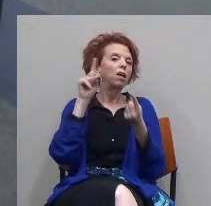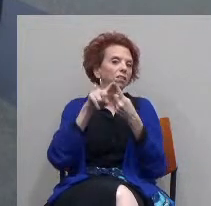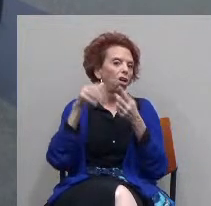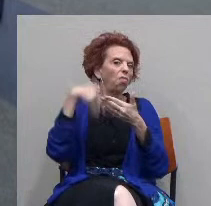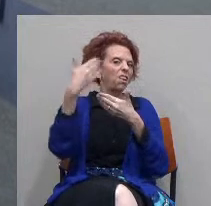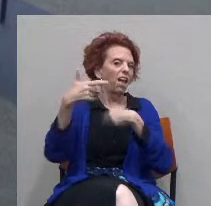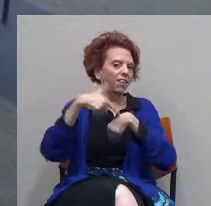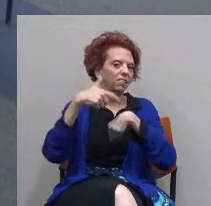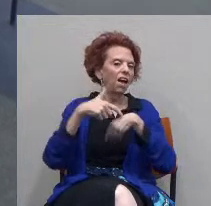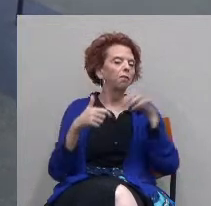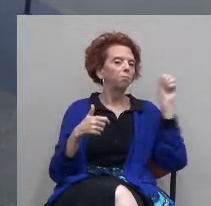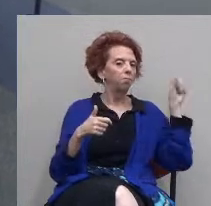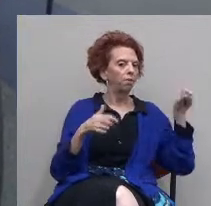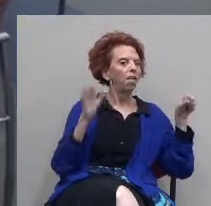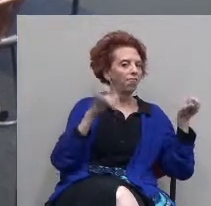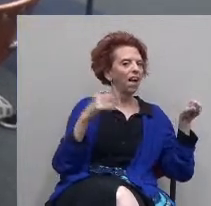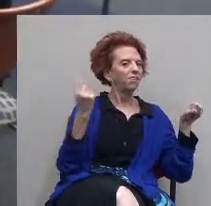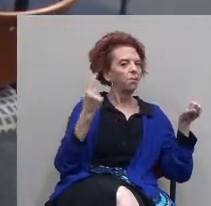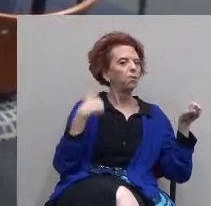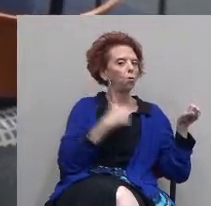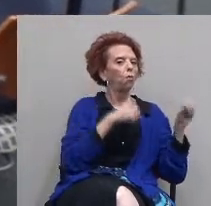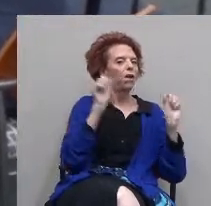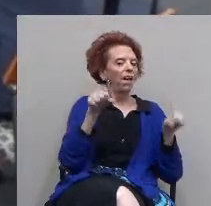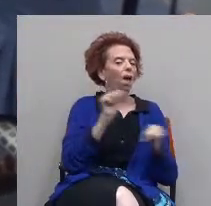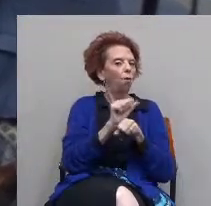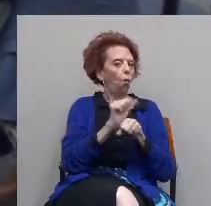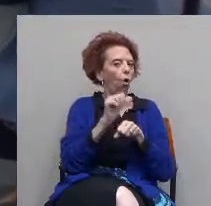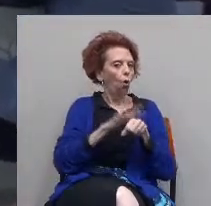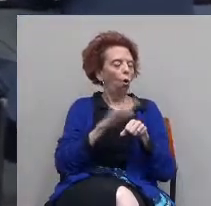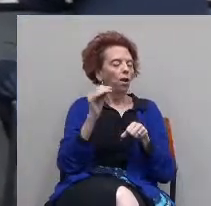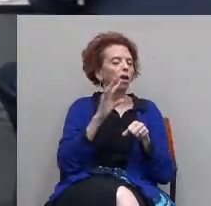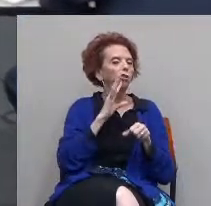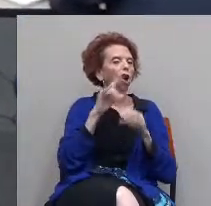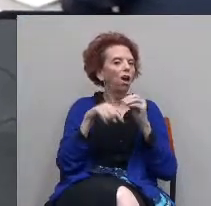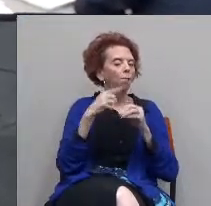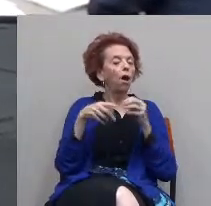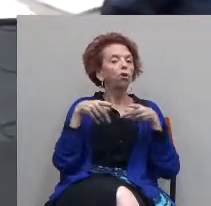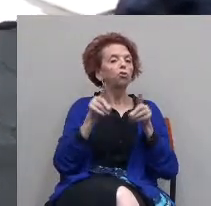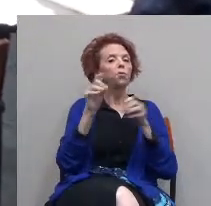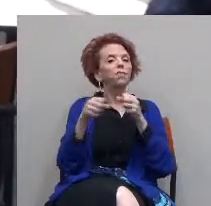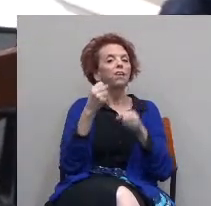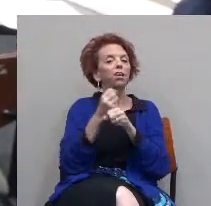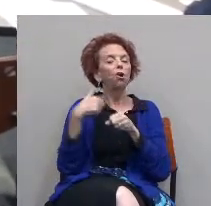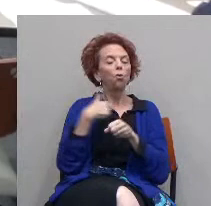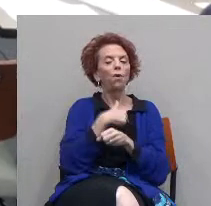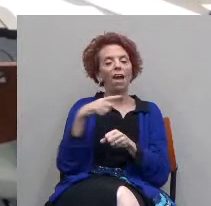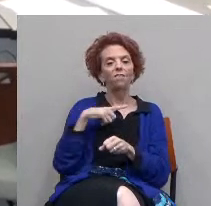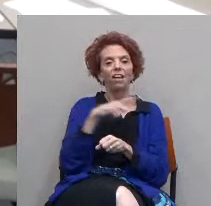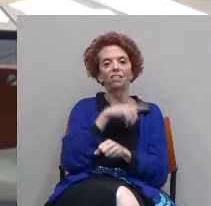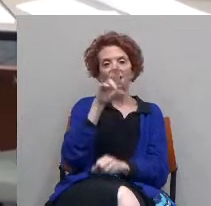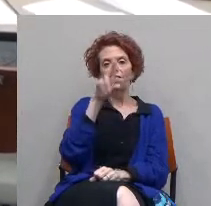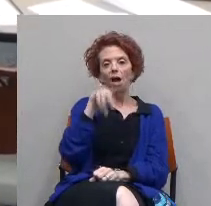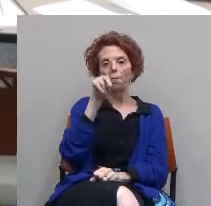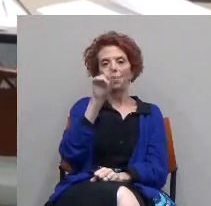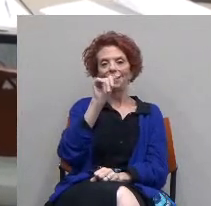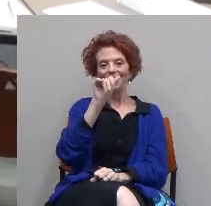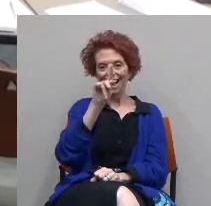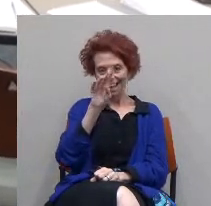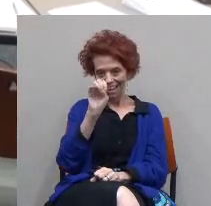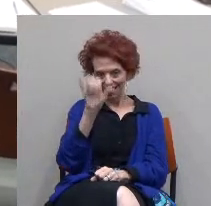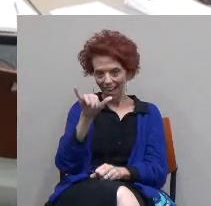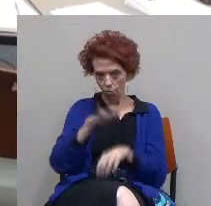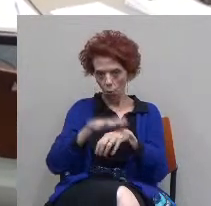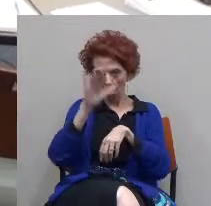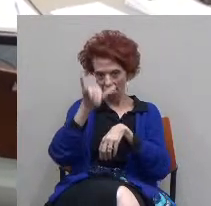session. Yeah, definitely, that's something that we can move on and talk about. I know usually throughout the year, we have a legislative update that's on there,